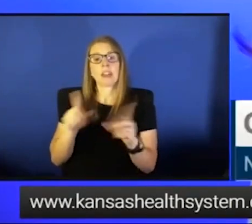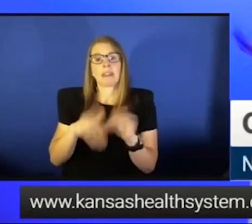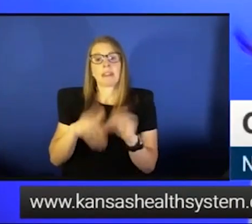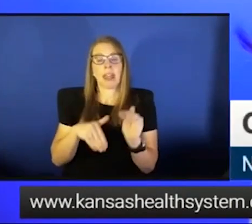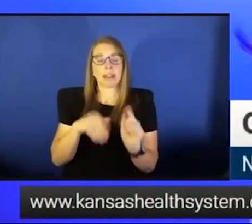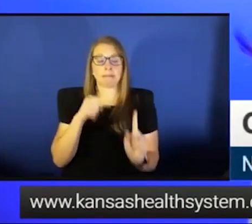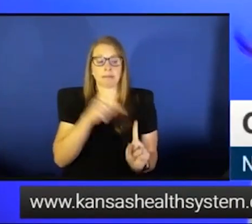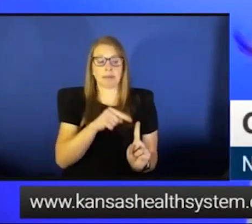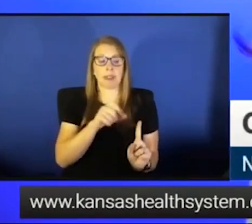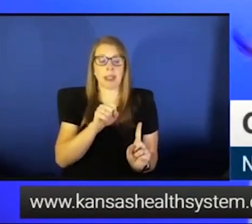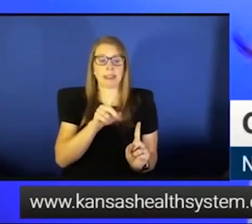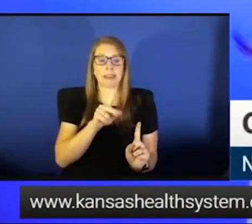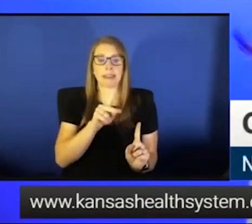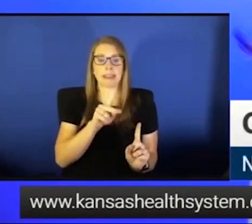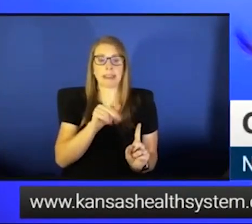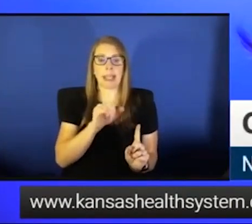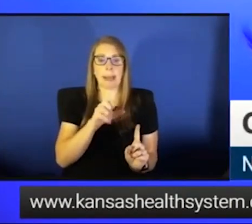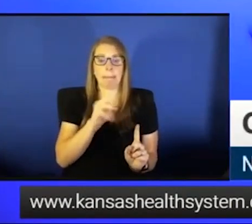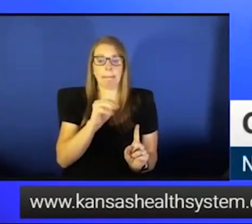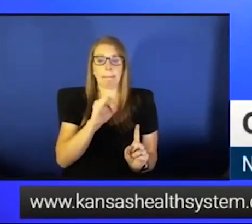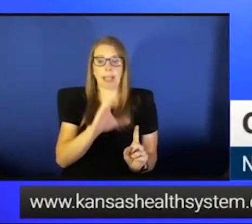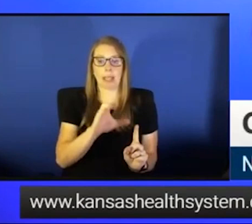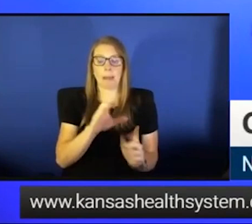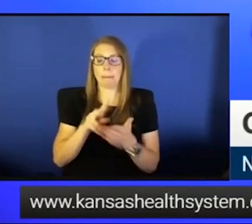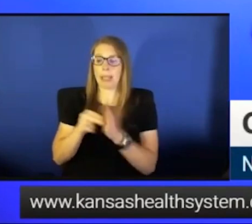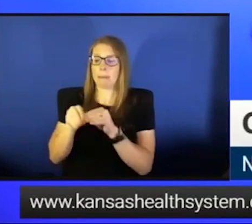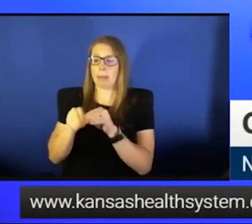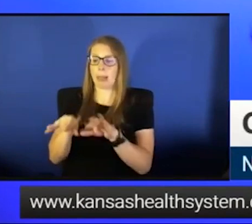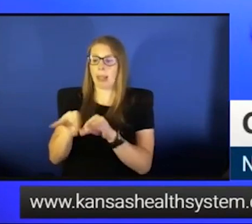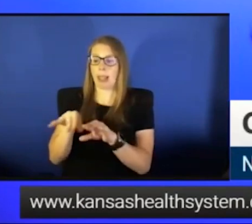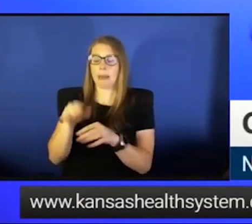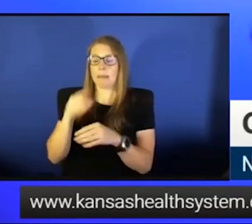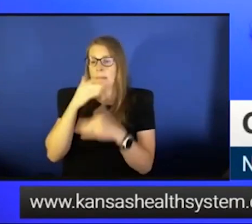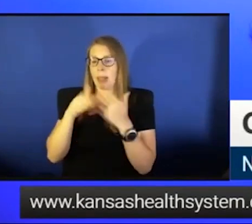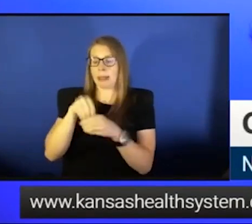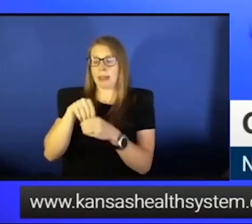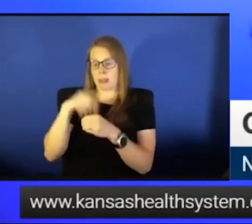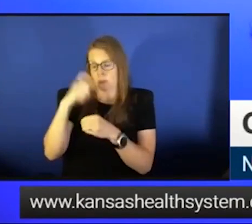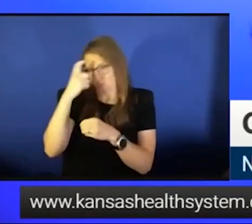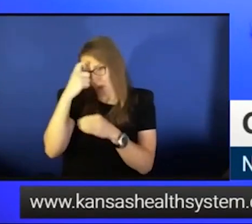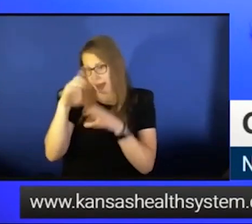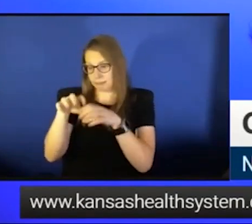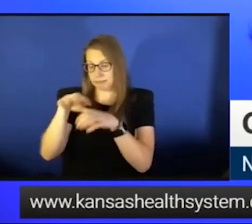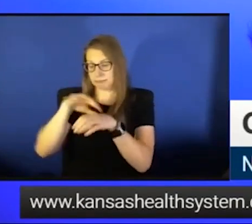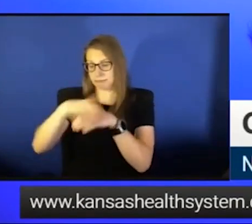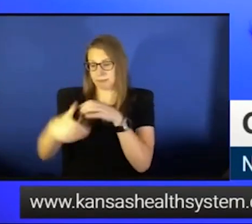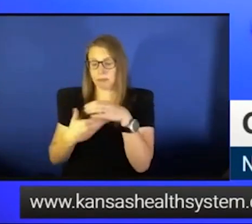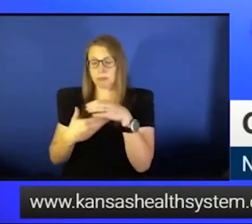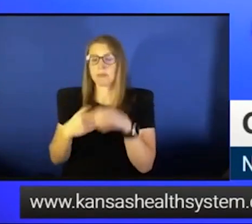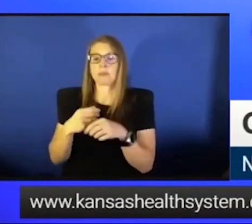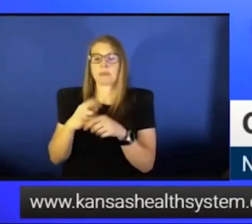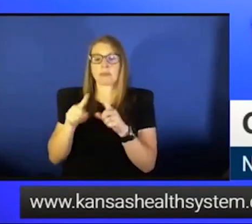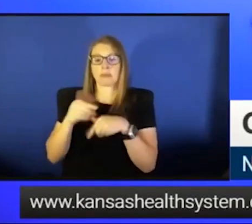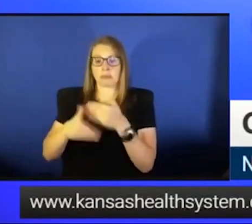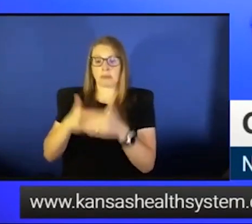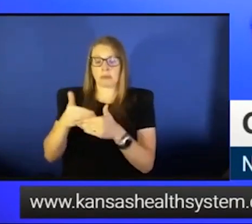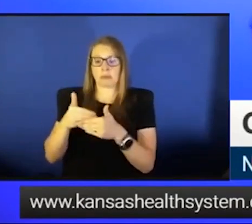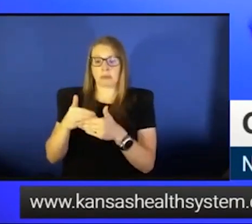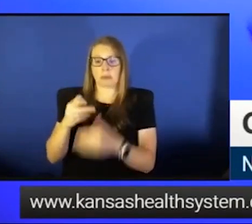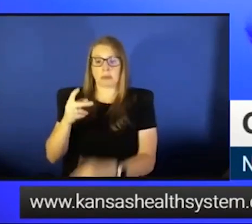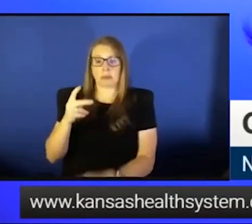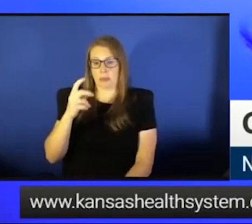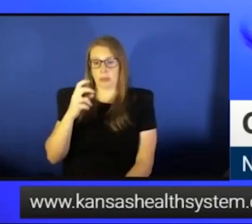So hemorrhagic is when there's bleeding into the substance of the brain. There are different procedures where the neurosurgeon can put a